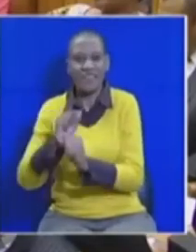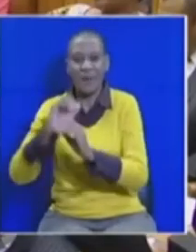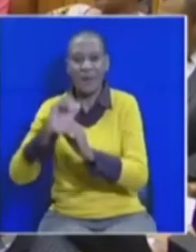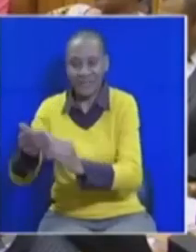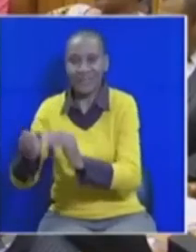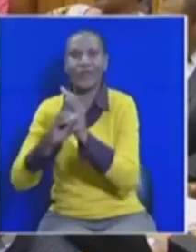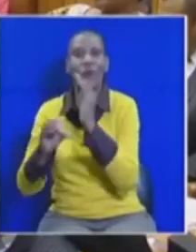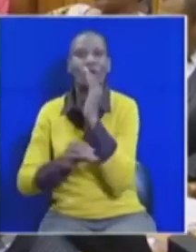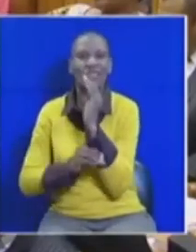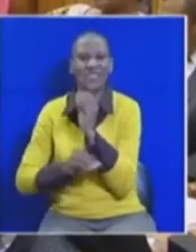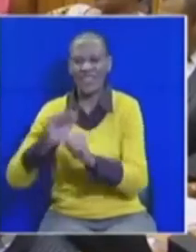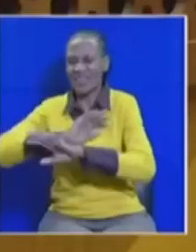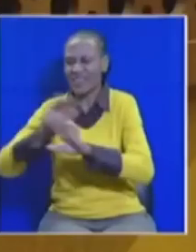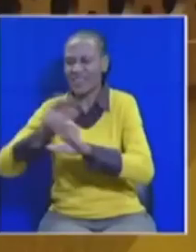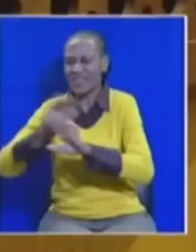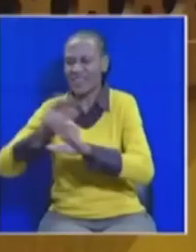Constitution and the rule of law.